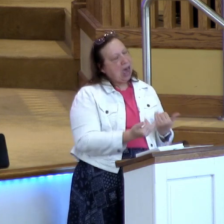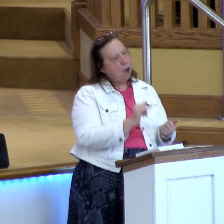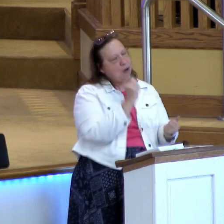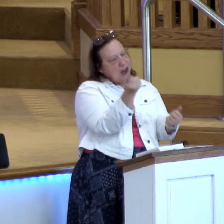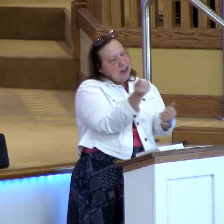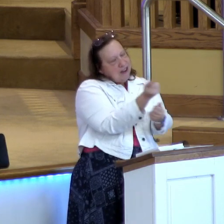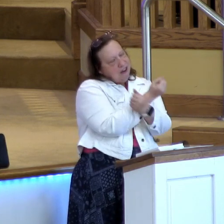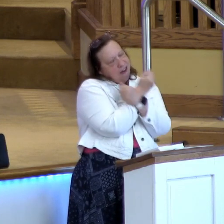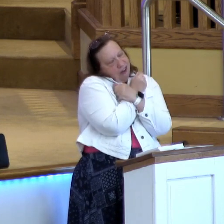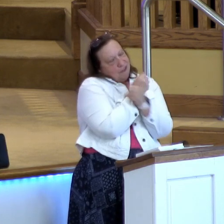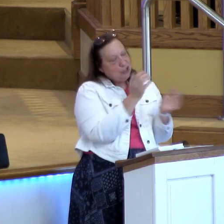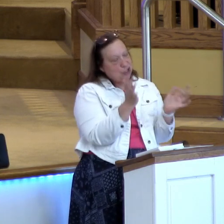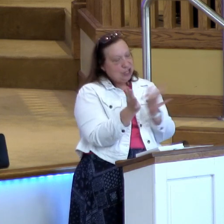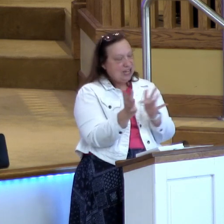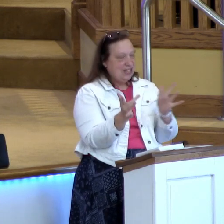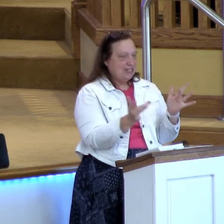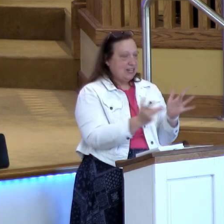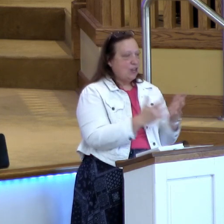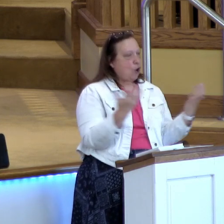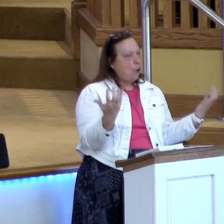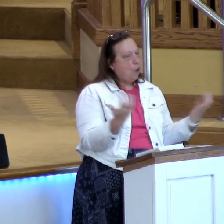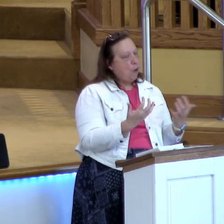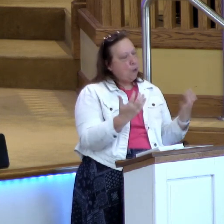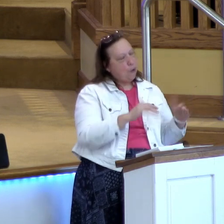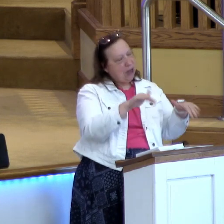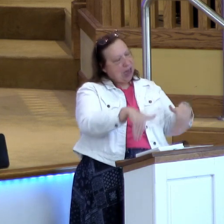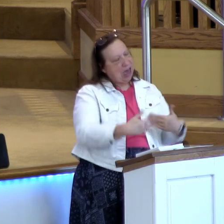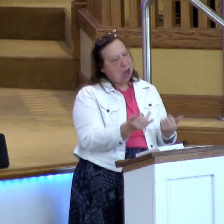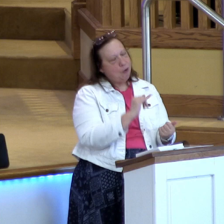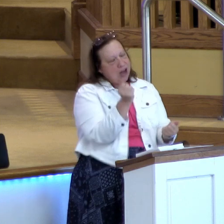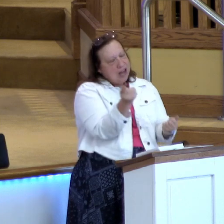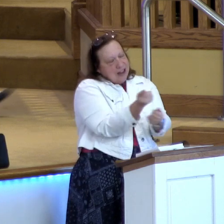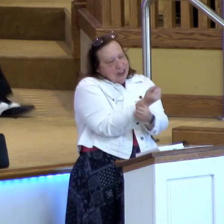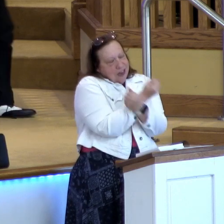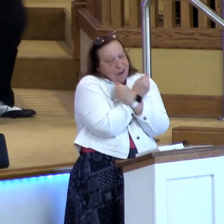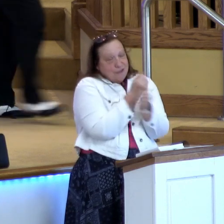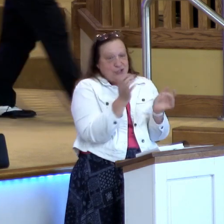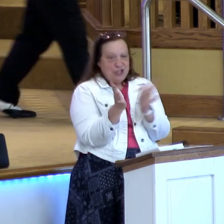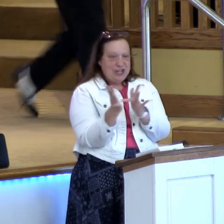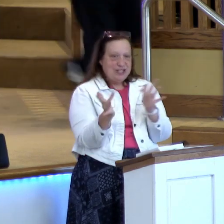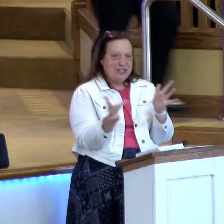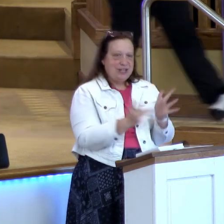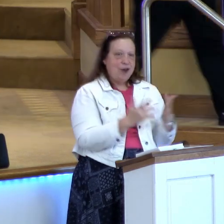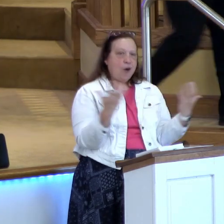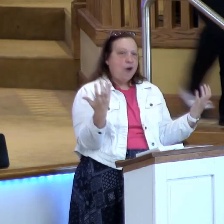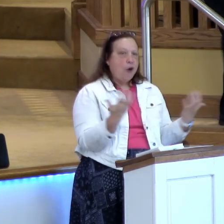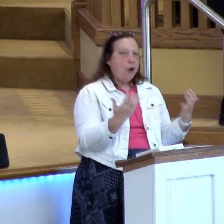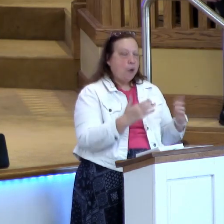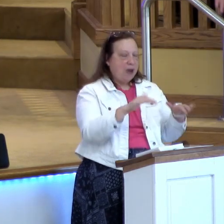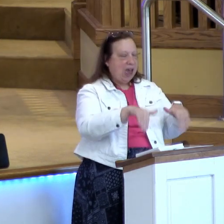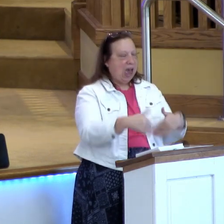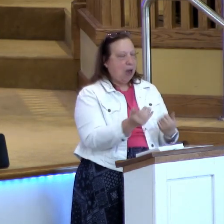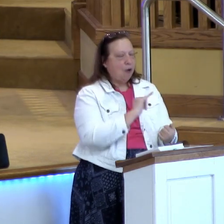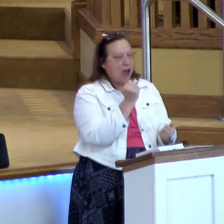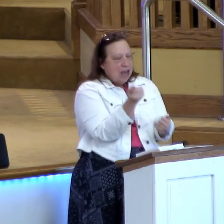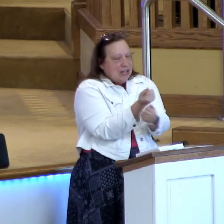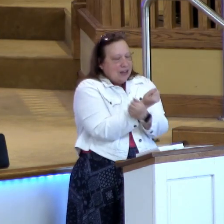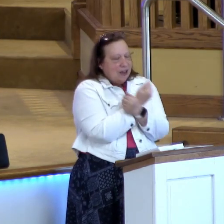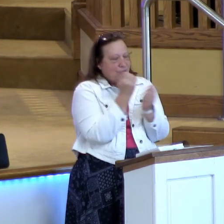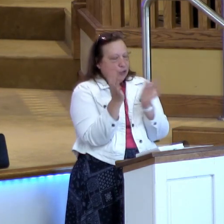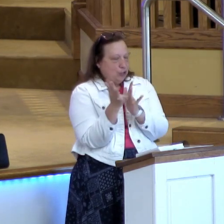I love Jesus, oh, how I love Jesus, oh, how I